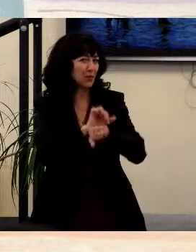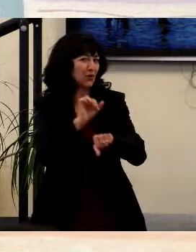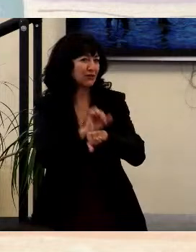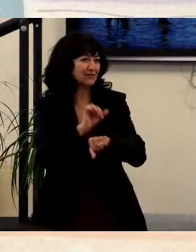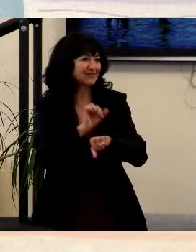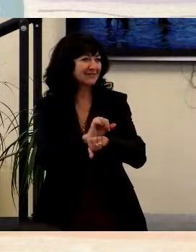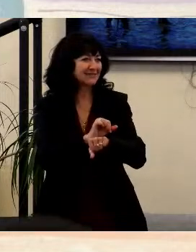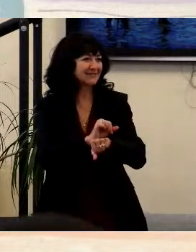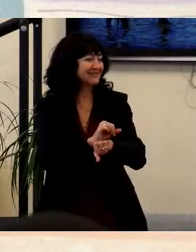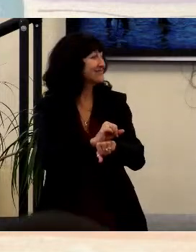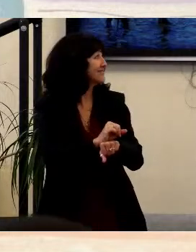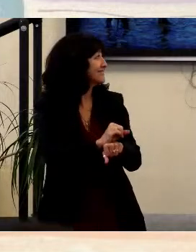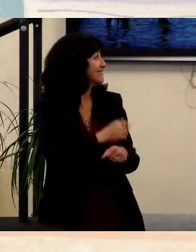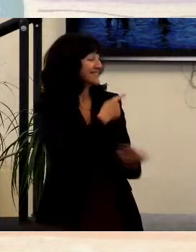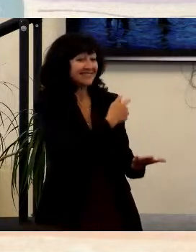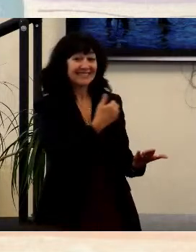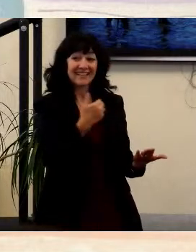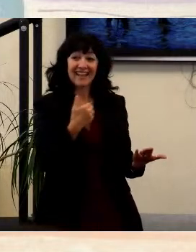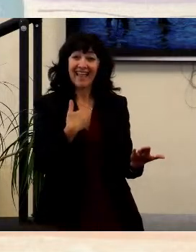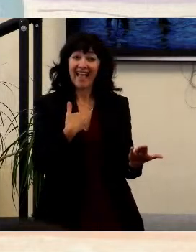We got an Arthur in the house.